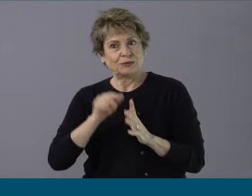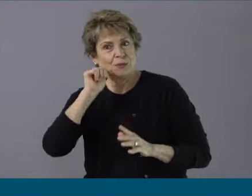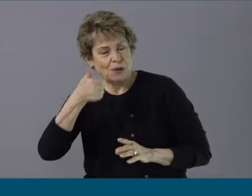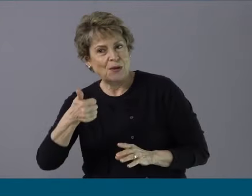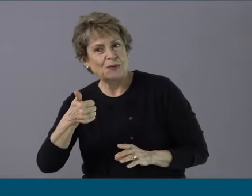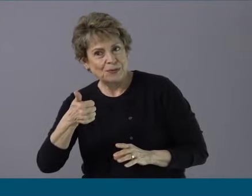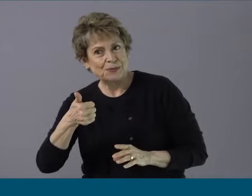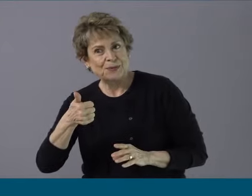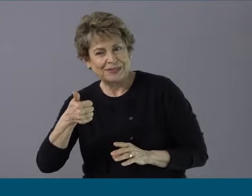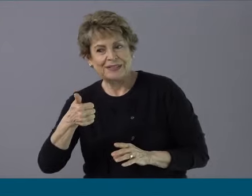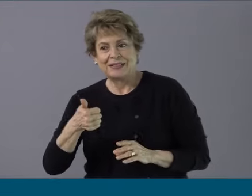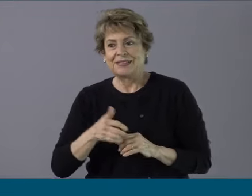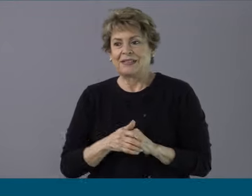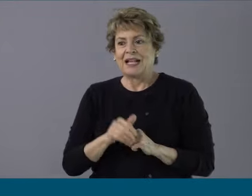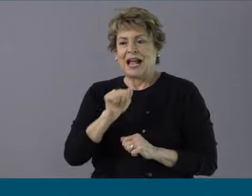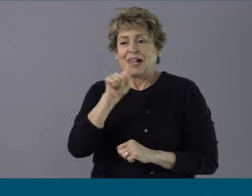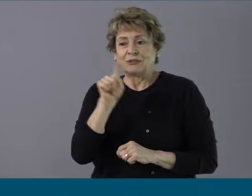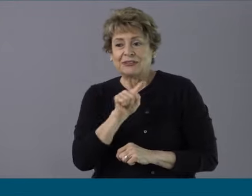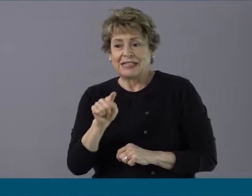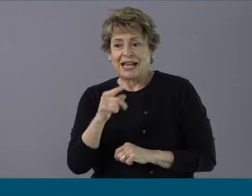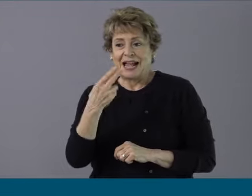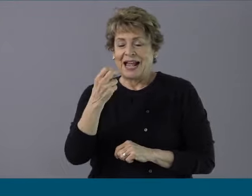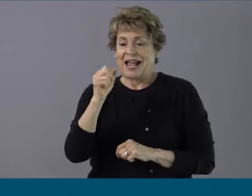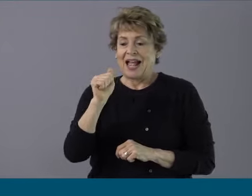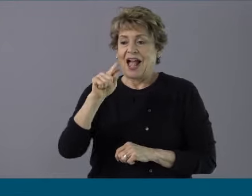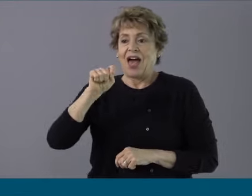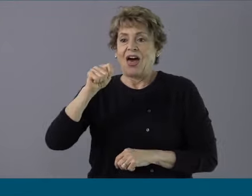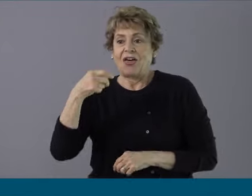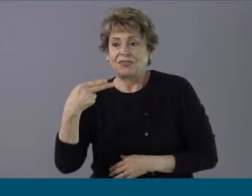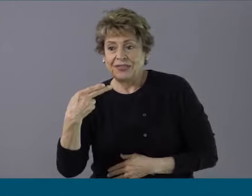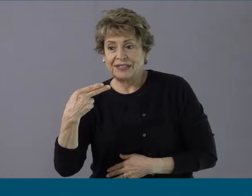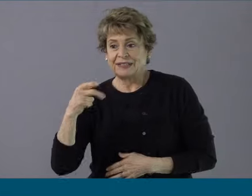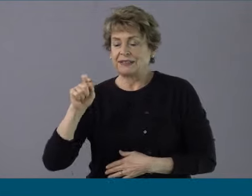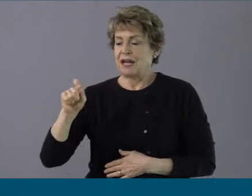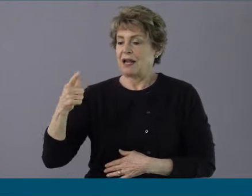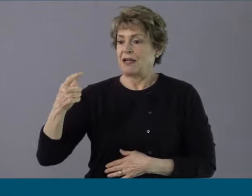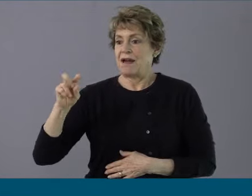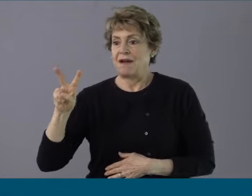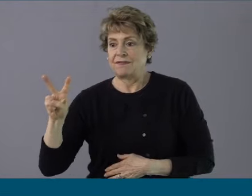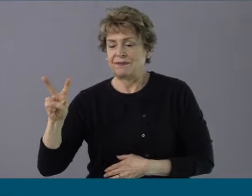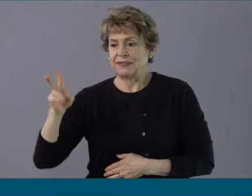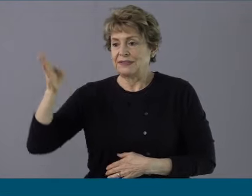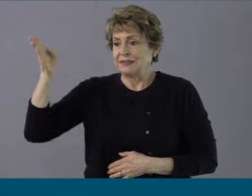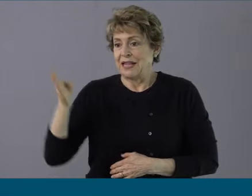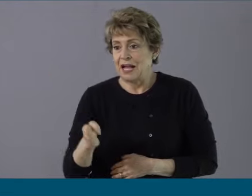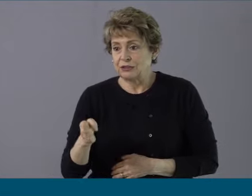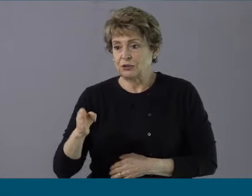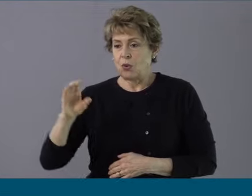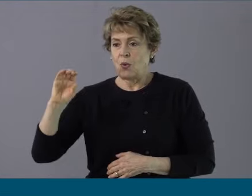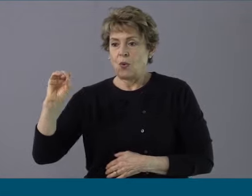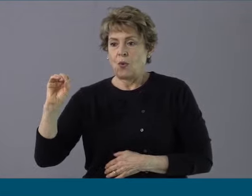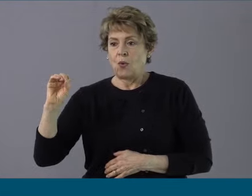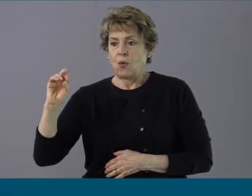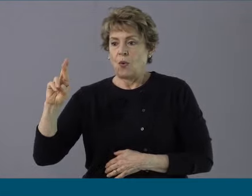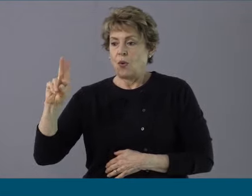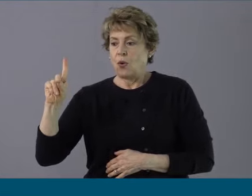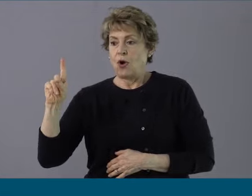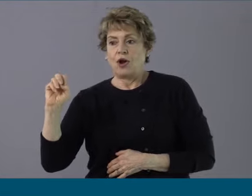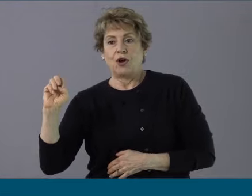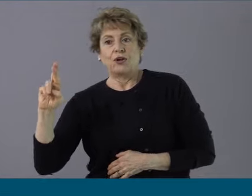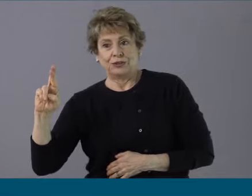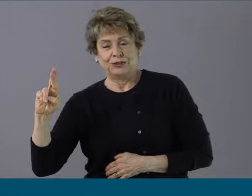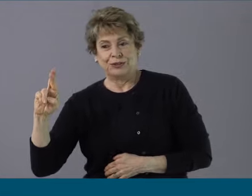azhealth.gov/order masks to submit the order. The state's also going to work with licensed congregate care facilities to provide